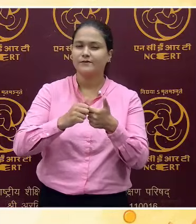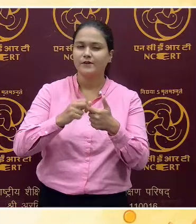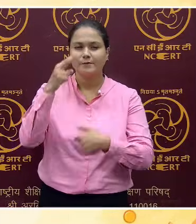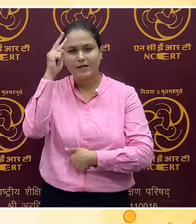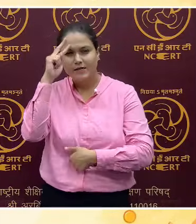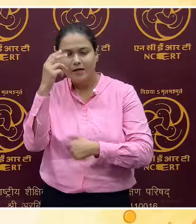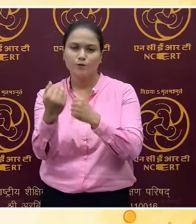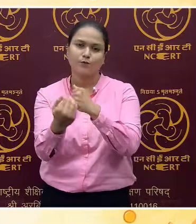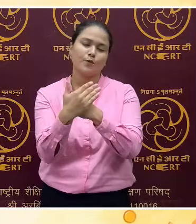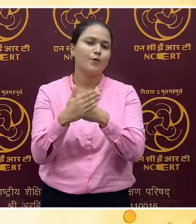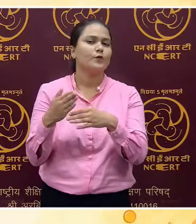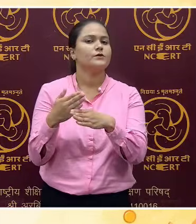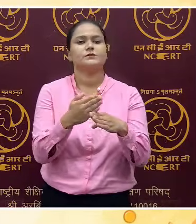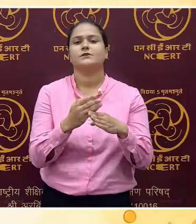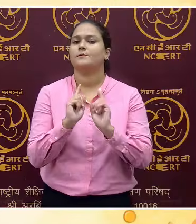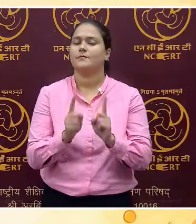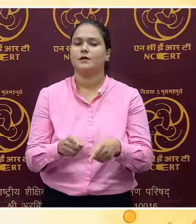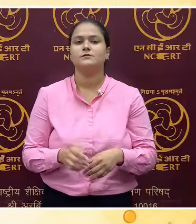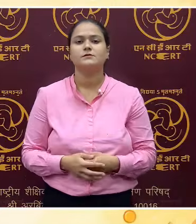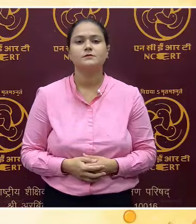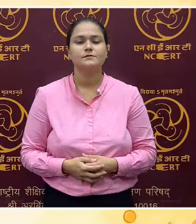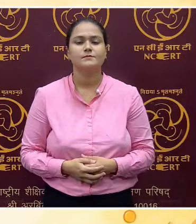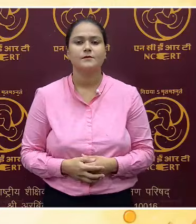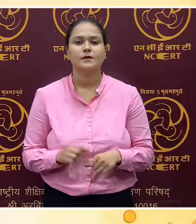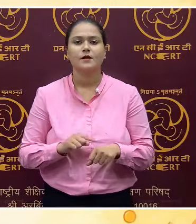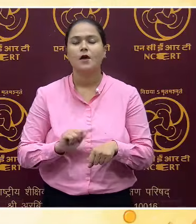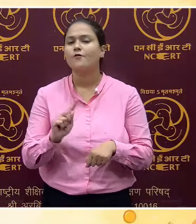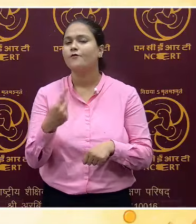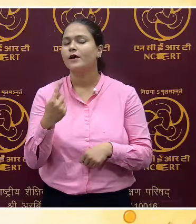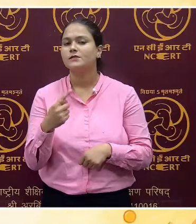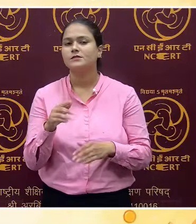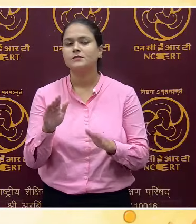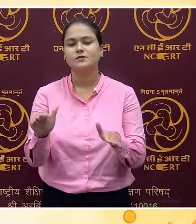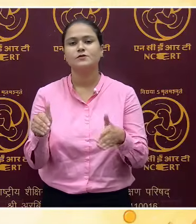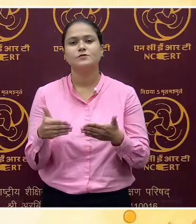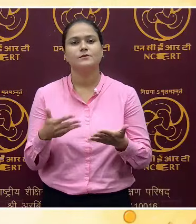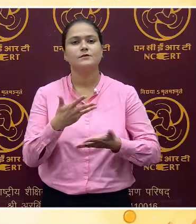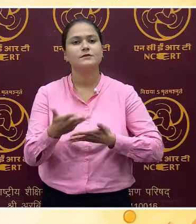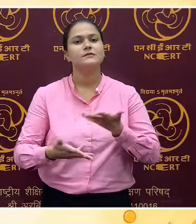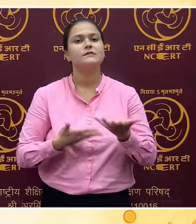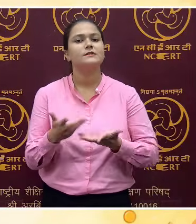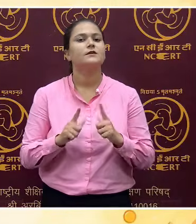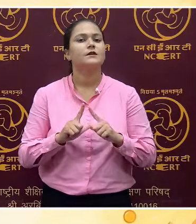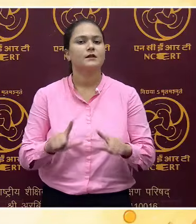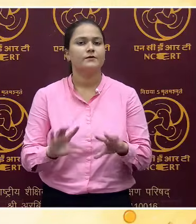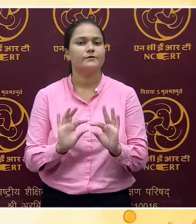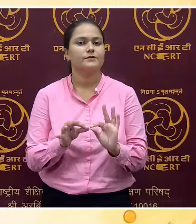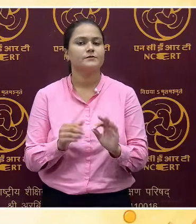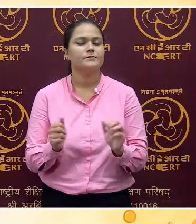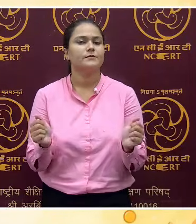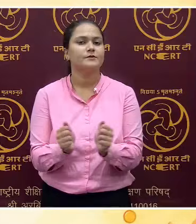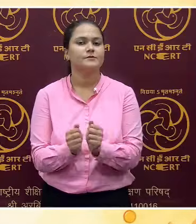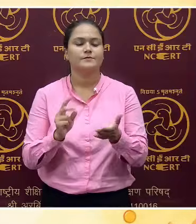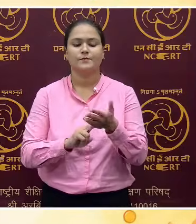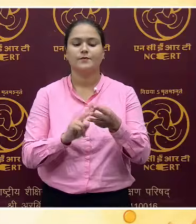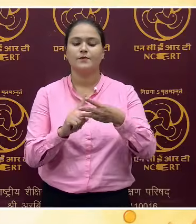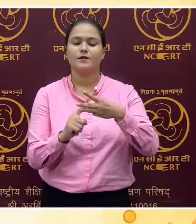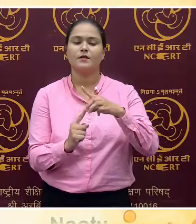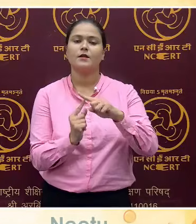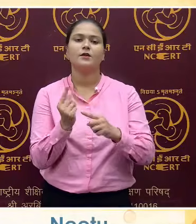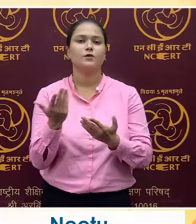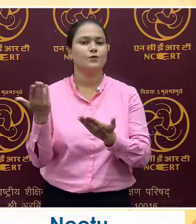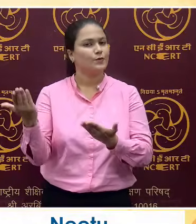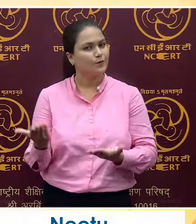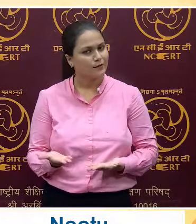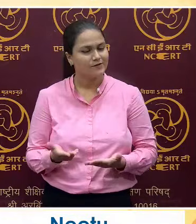share them with us. So, let me firstly please introduce you to our sign language interpreter. We have with us Neetu. Neetu, a very